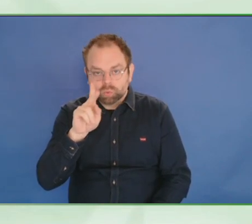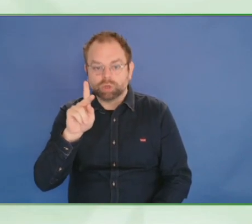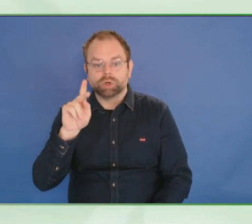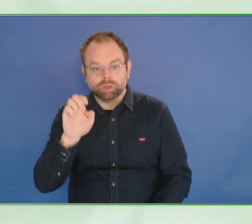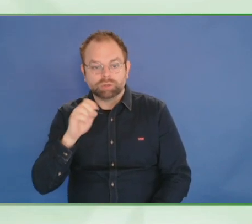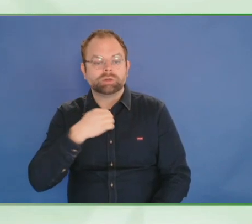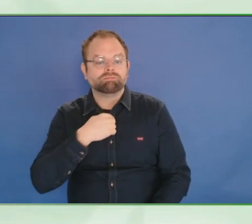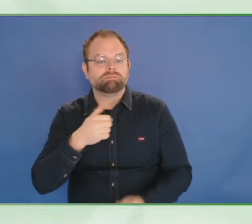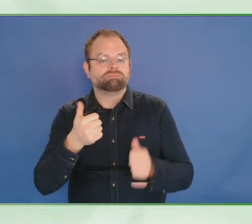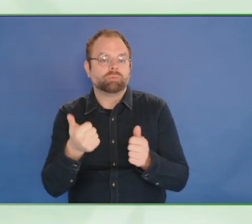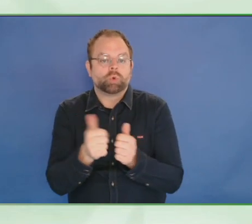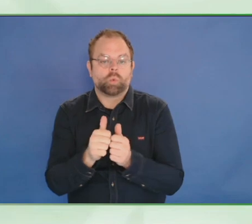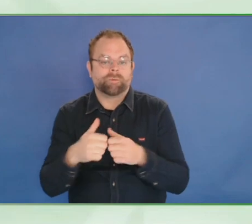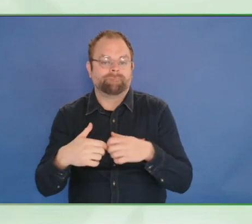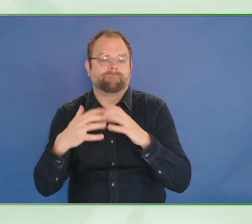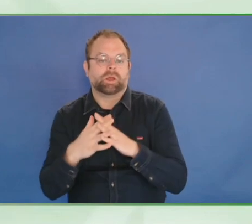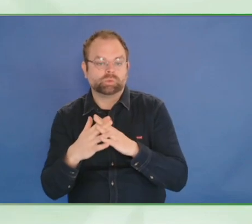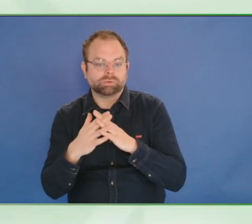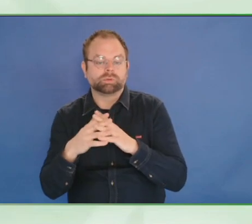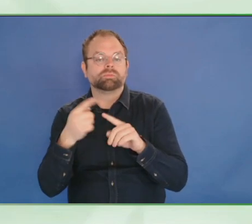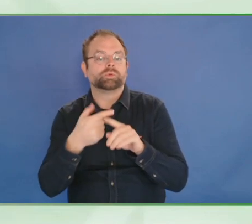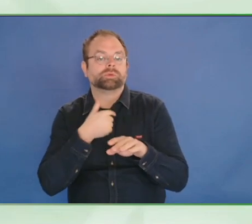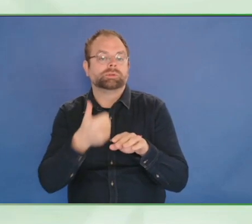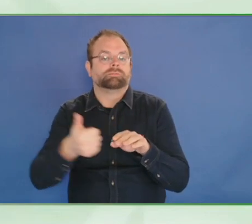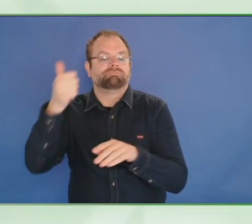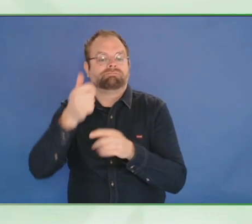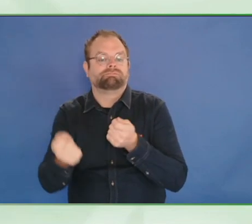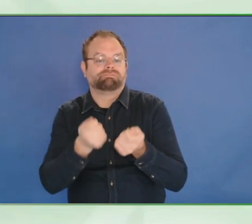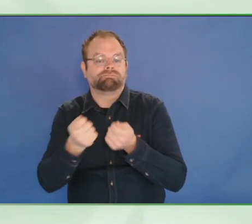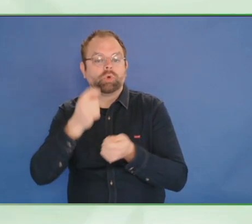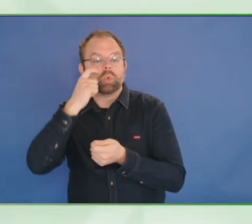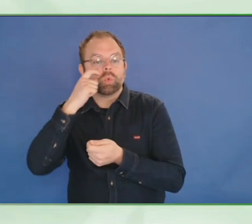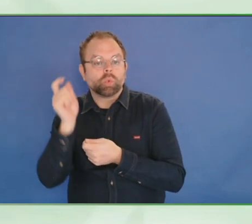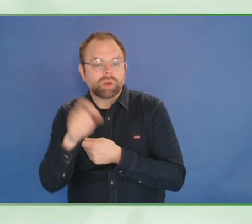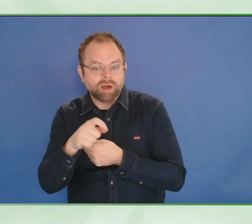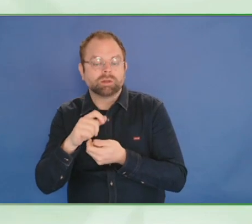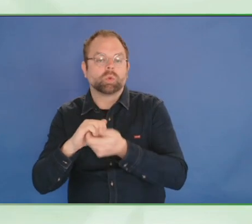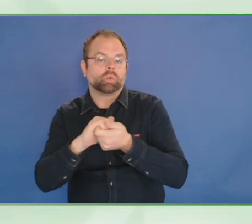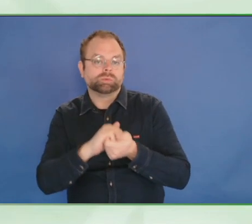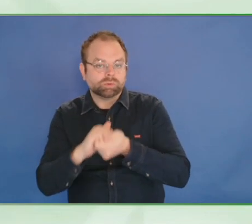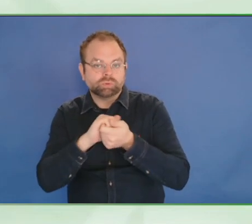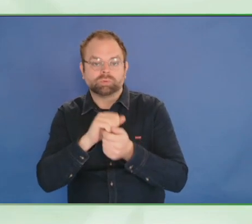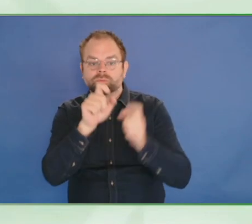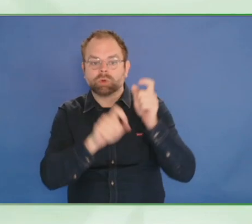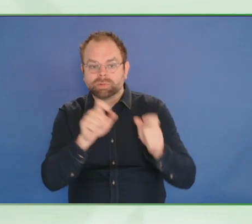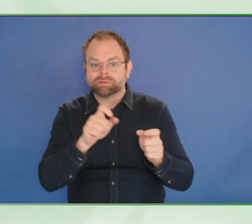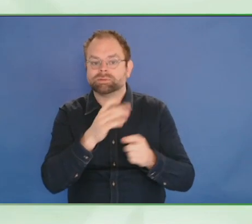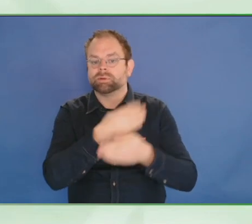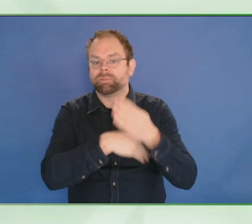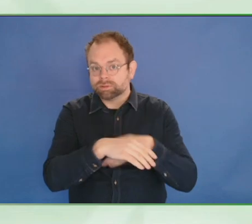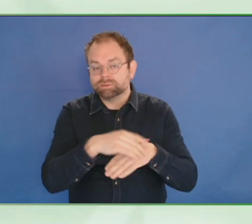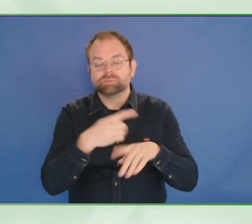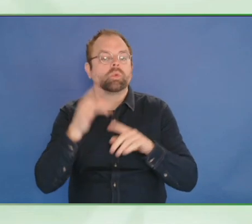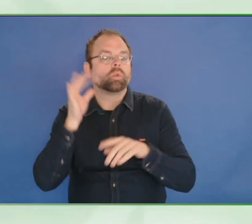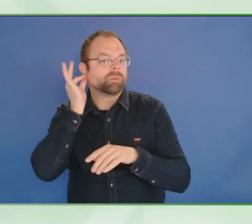with disabilities, women with disabilities-led organization Fight for Right. And today I'm wearing